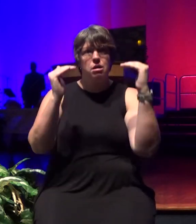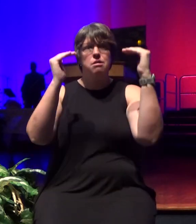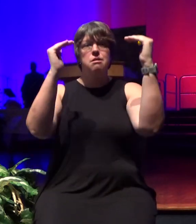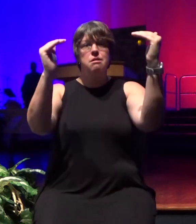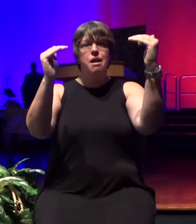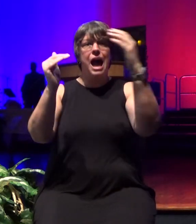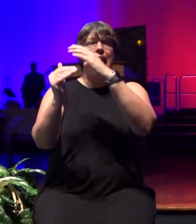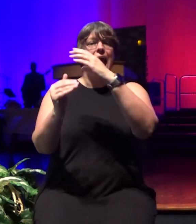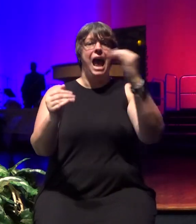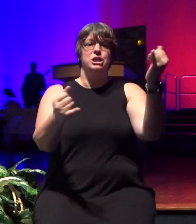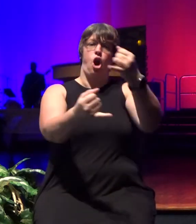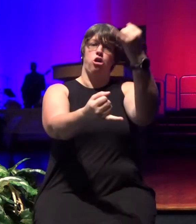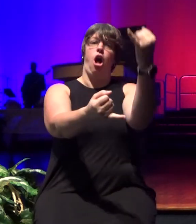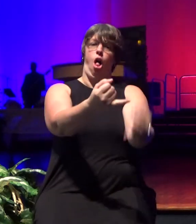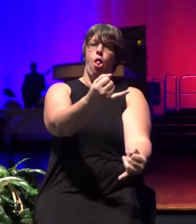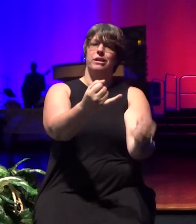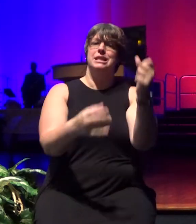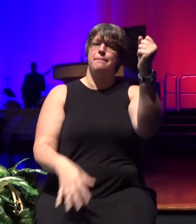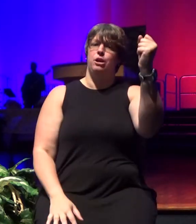life,